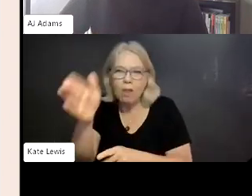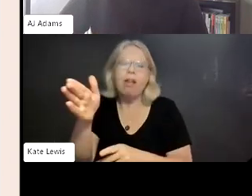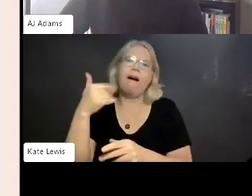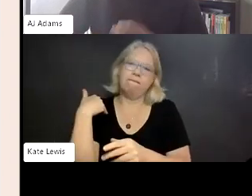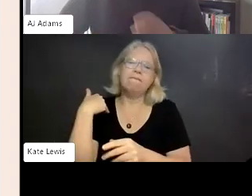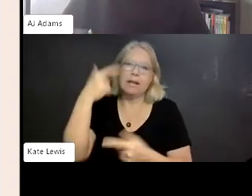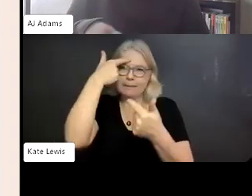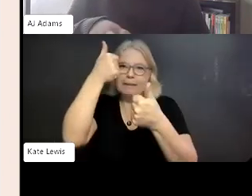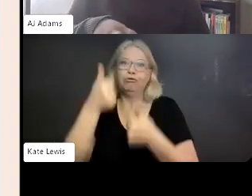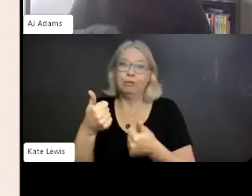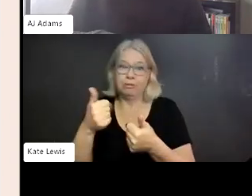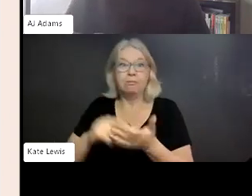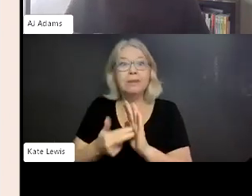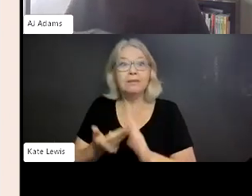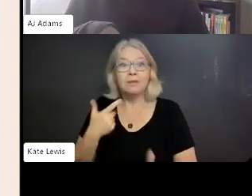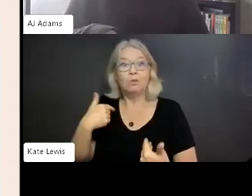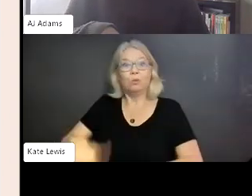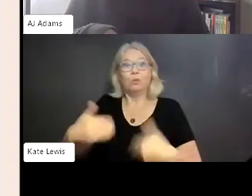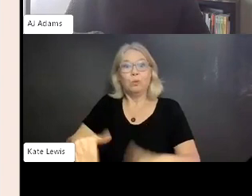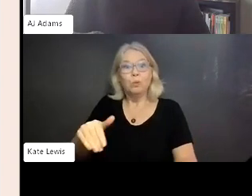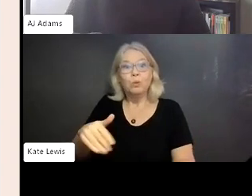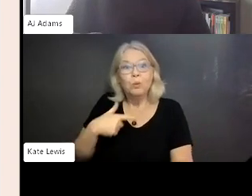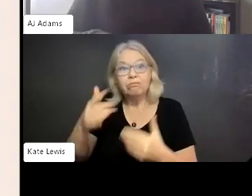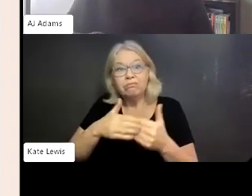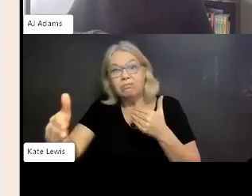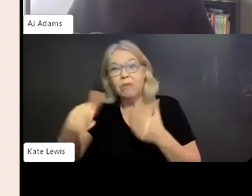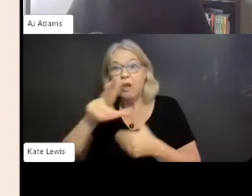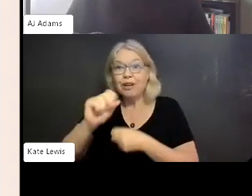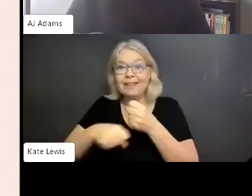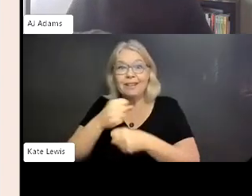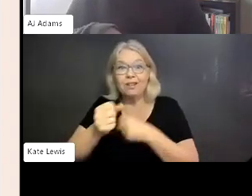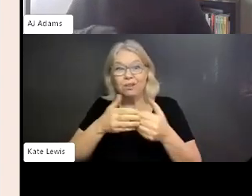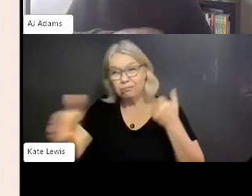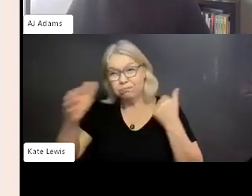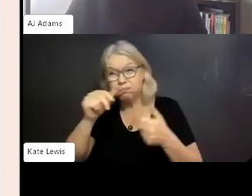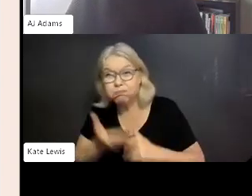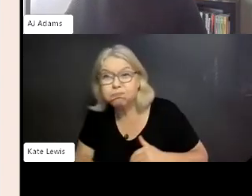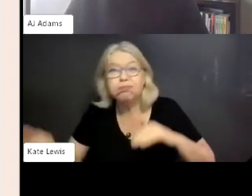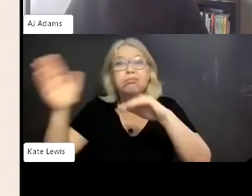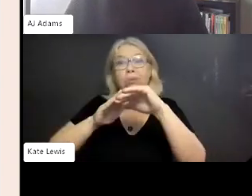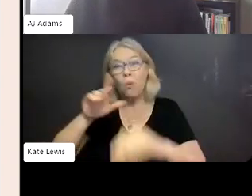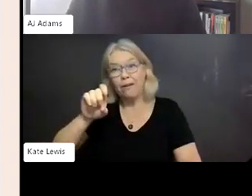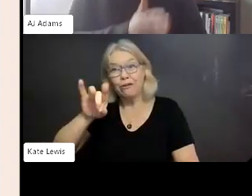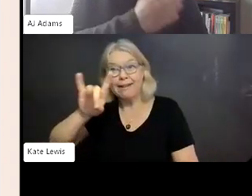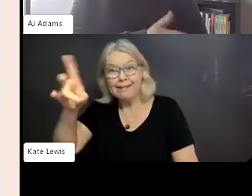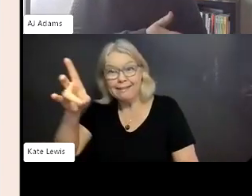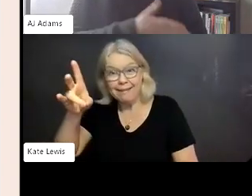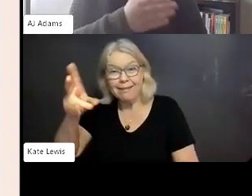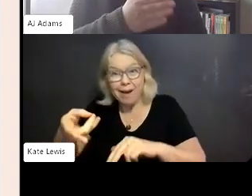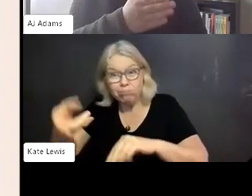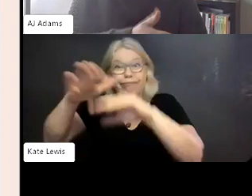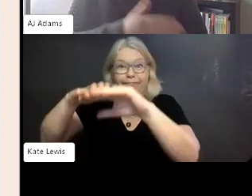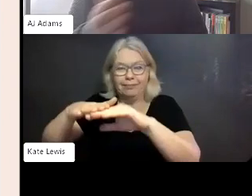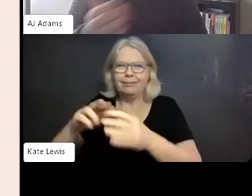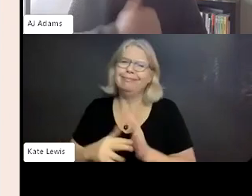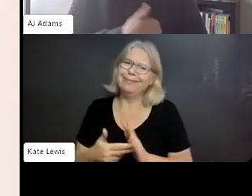population. So present day, that's costing our healthcare system over $10 billion a year. So it's only going